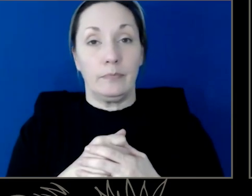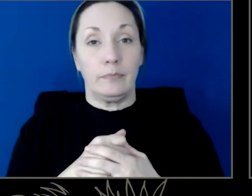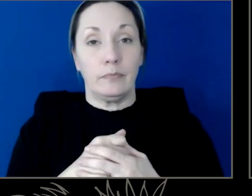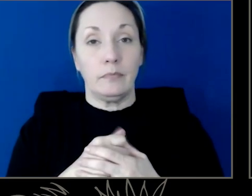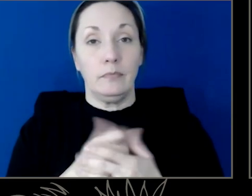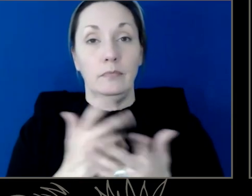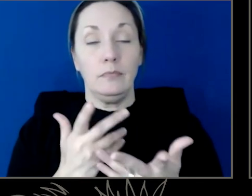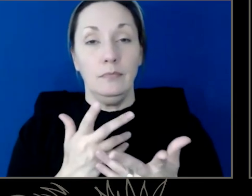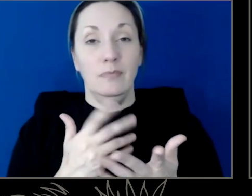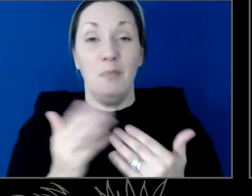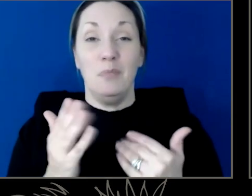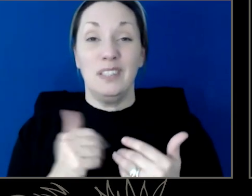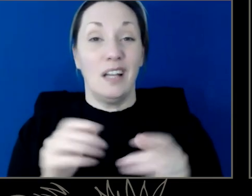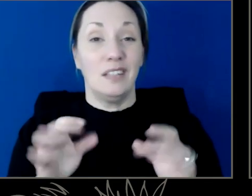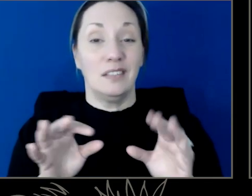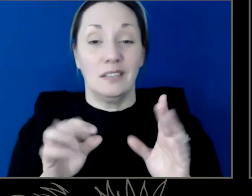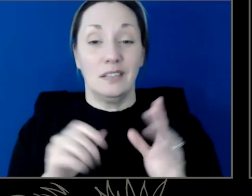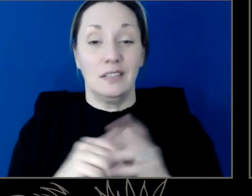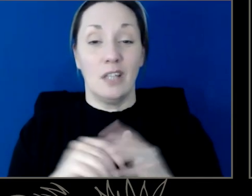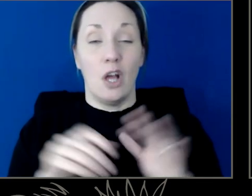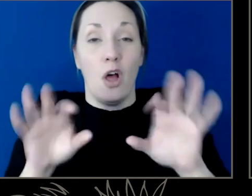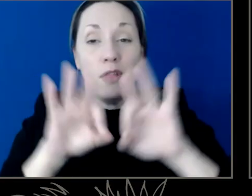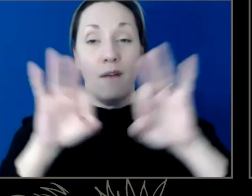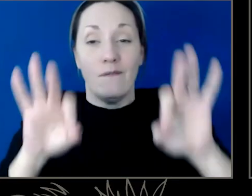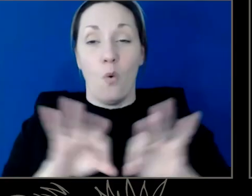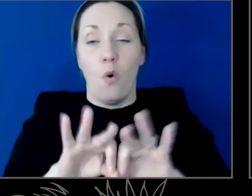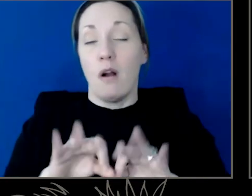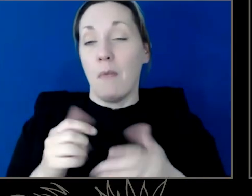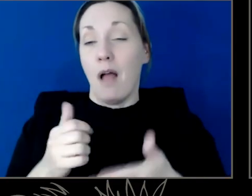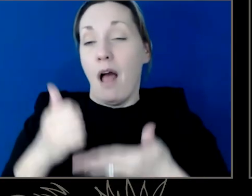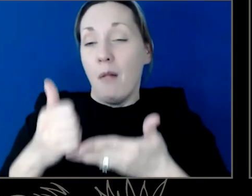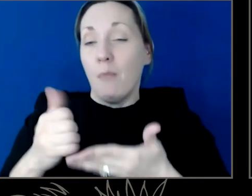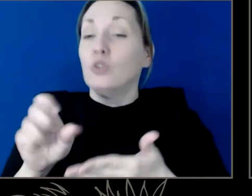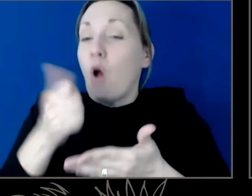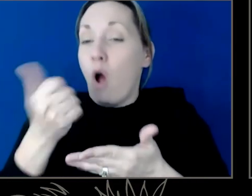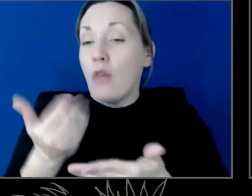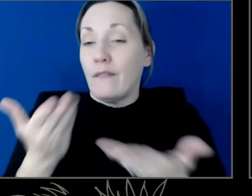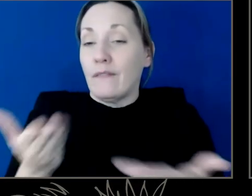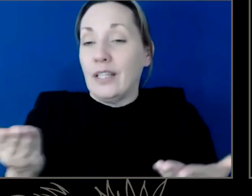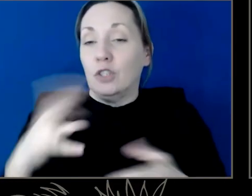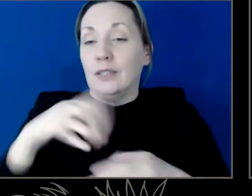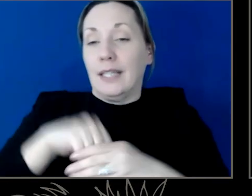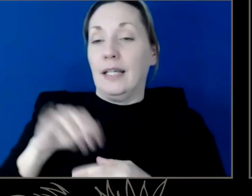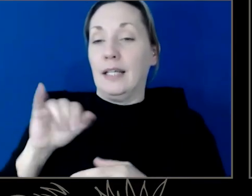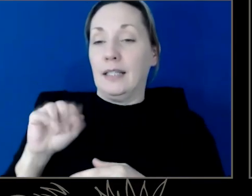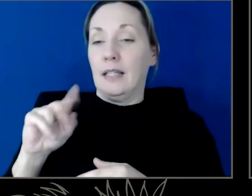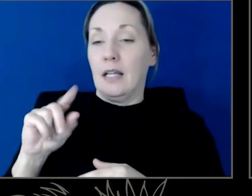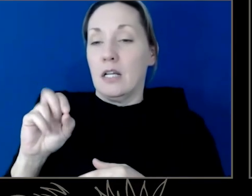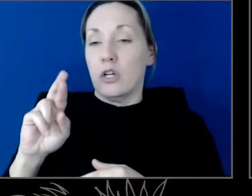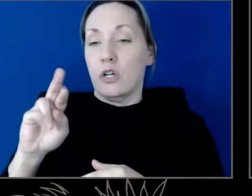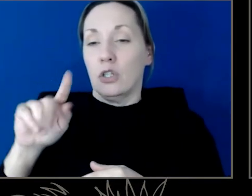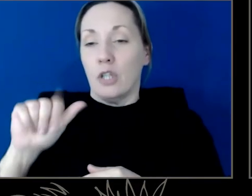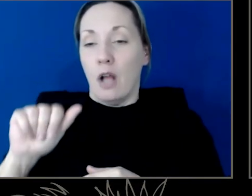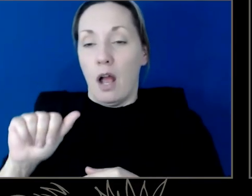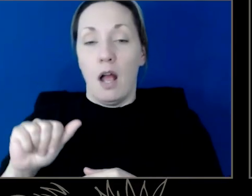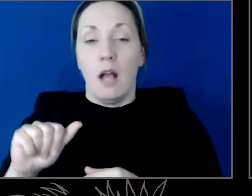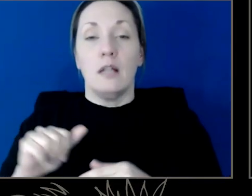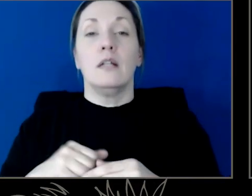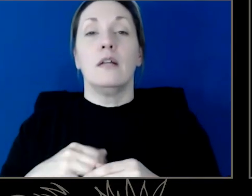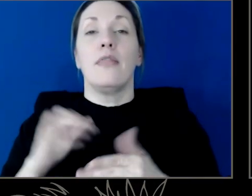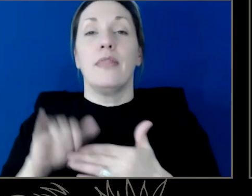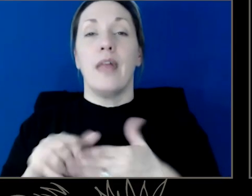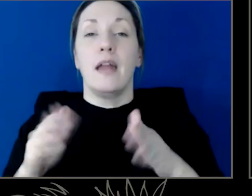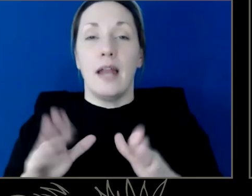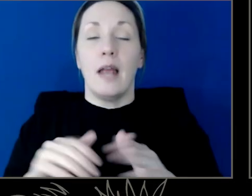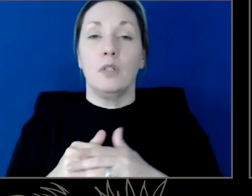So besides the form helpers, there are other features just in Inertia themselves that it offers. So Inertia enables a